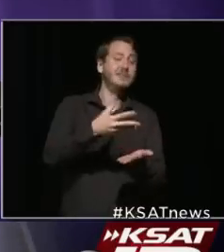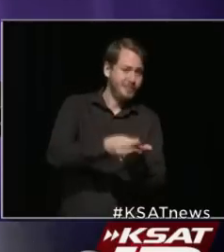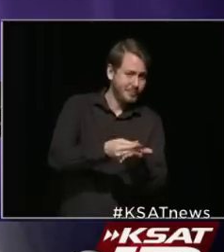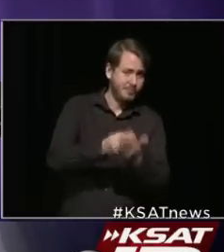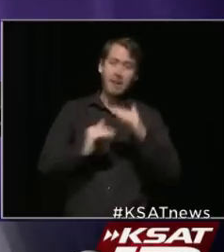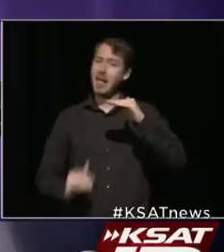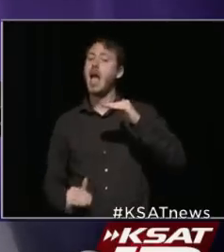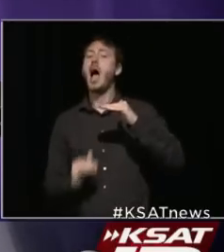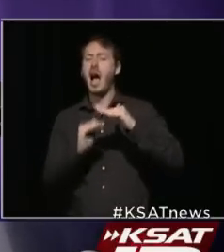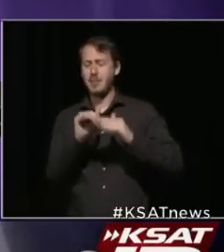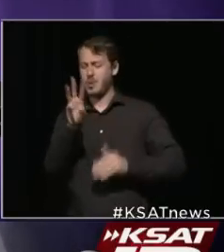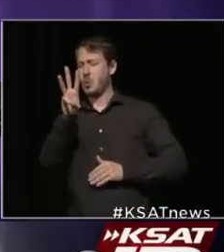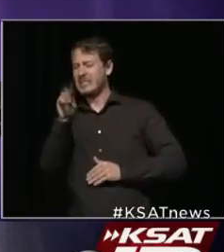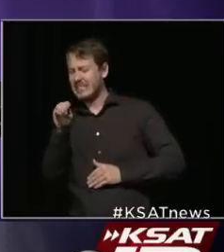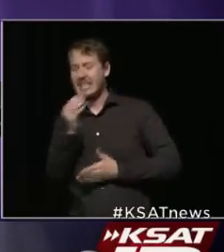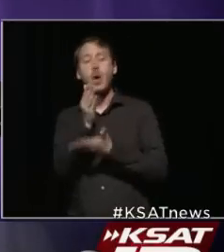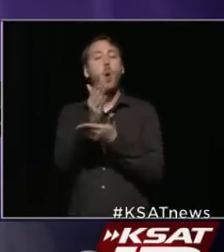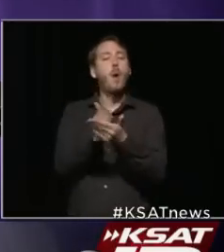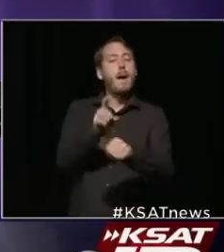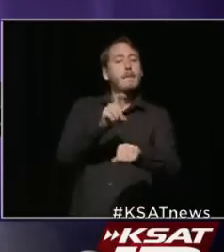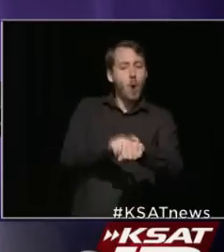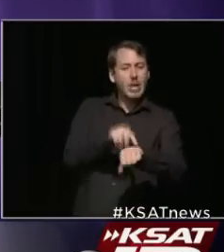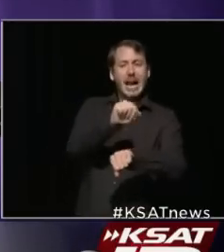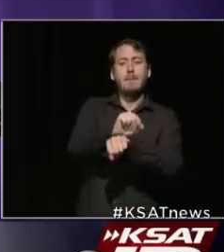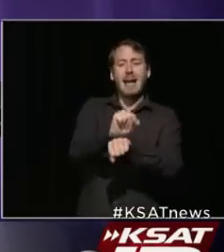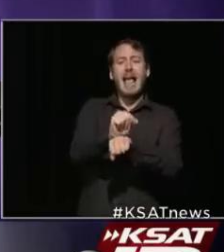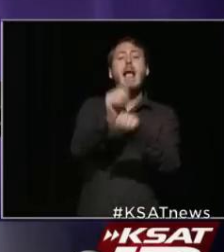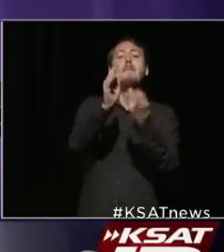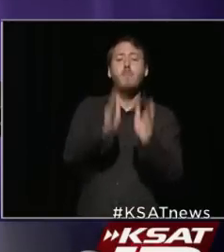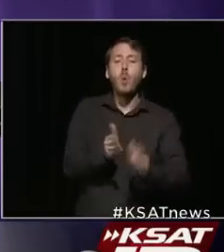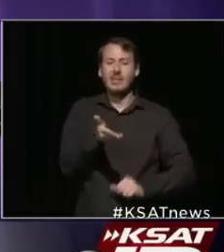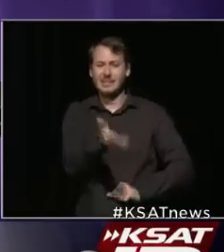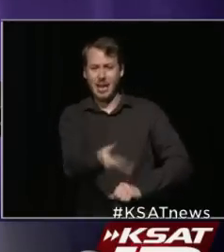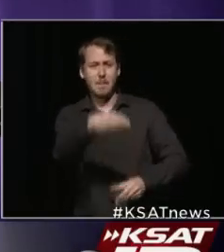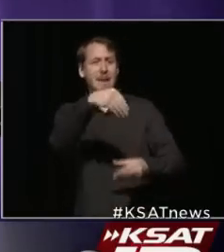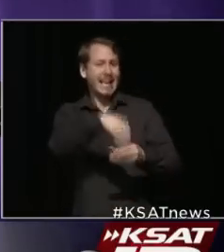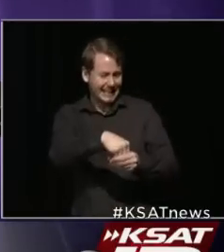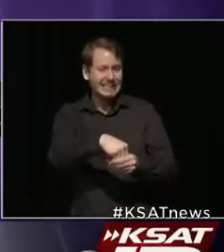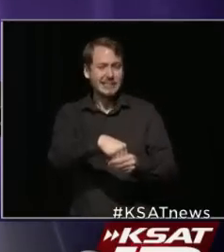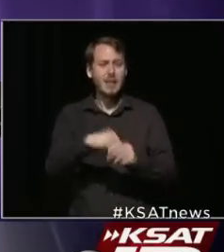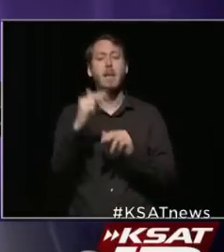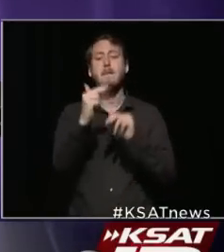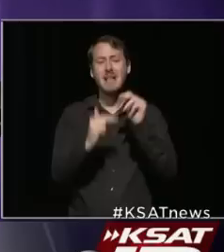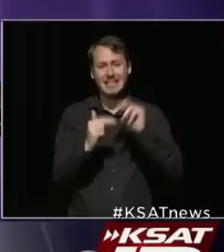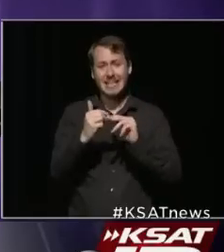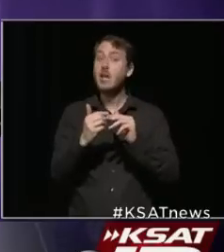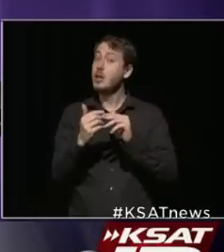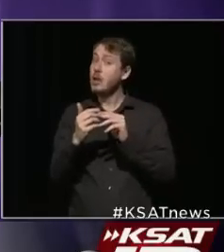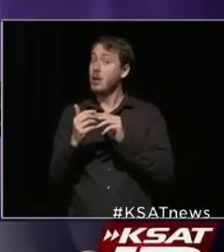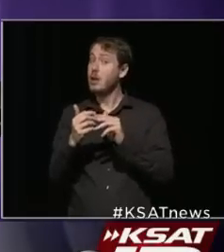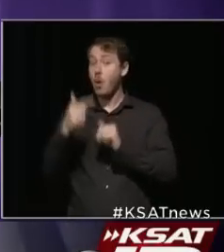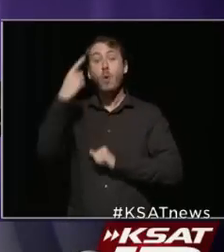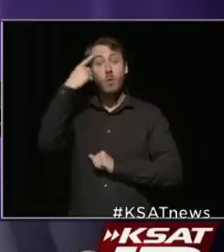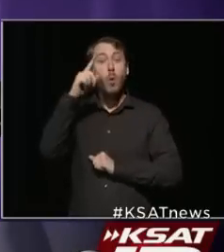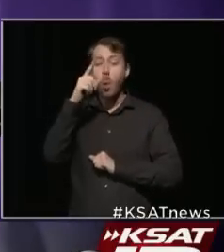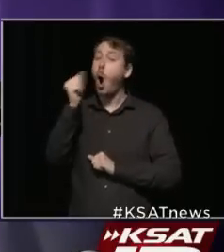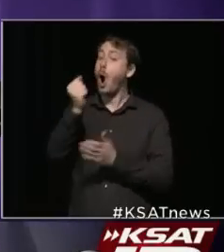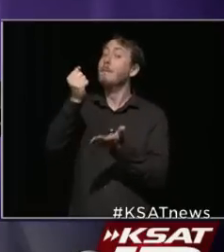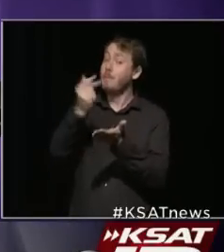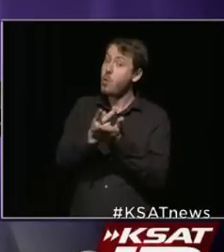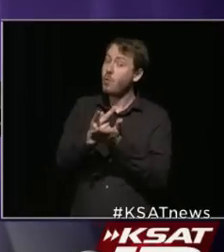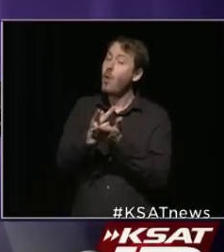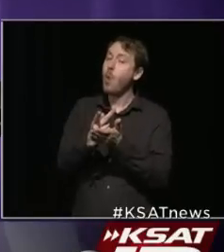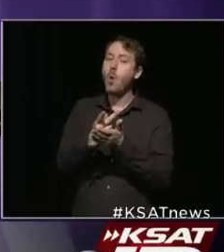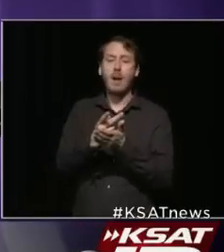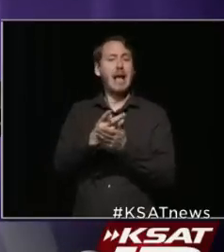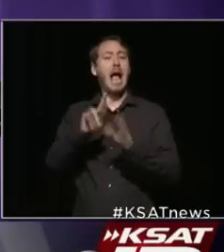60 full-time or part-time employees in the restaurant or bars. This is all subject to the approval of the commissioner's